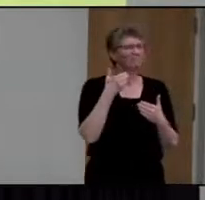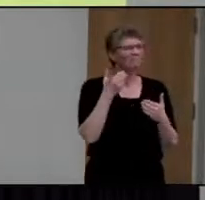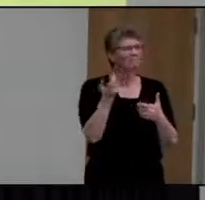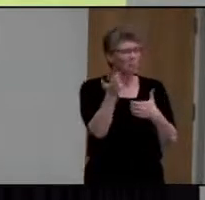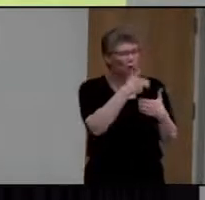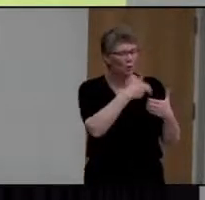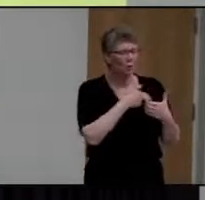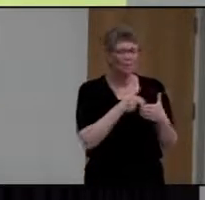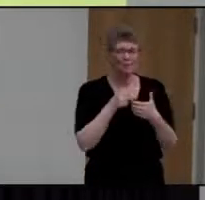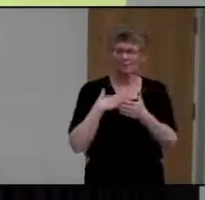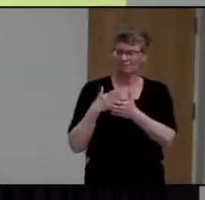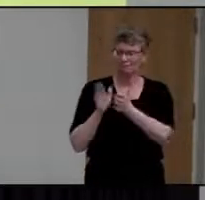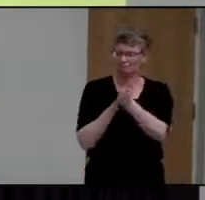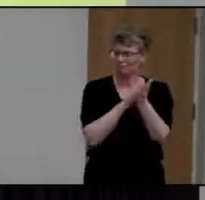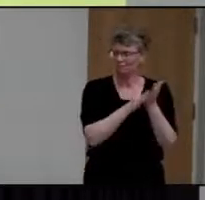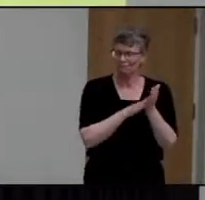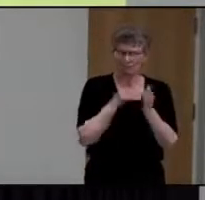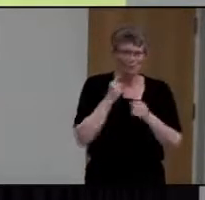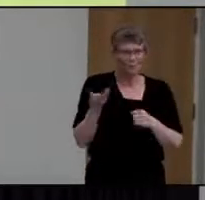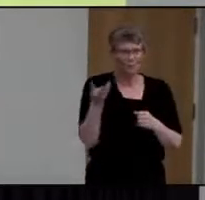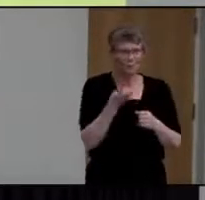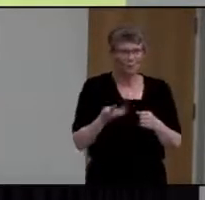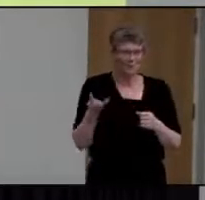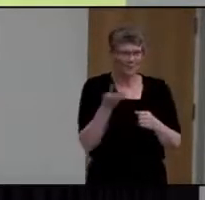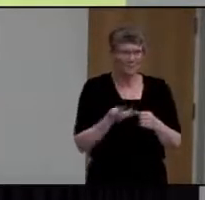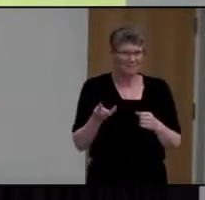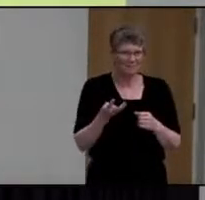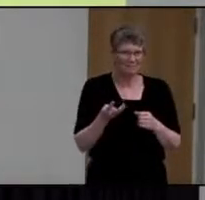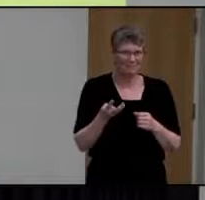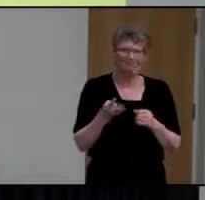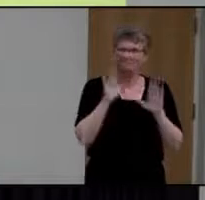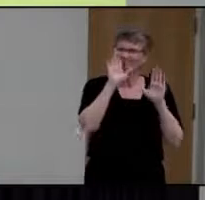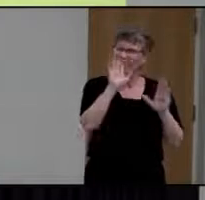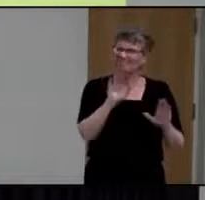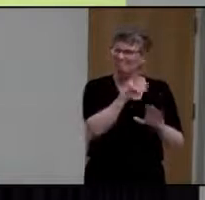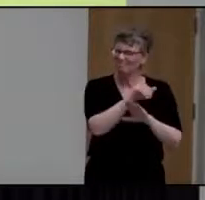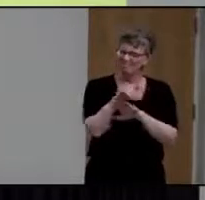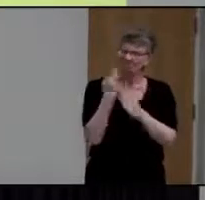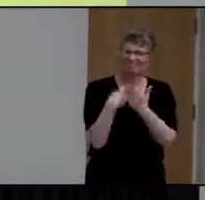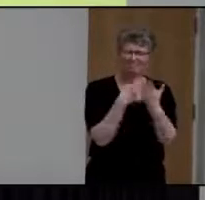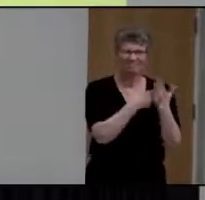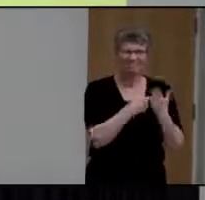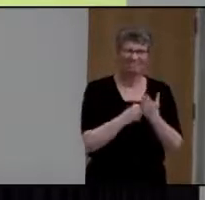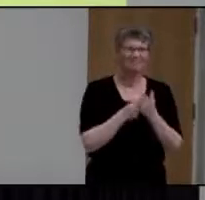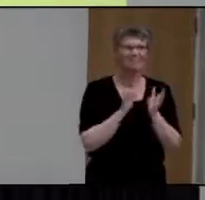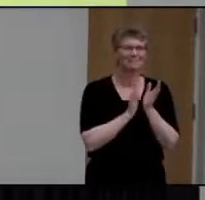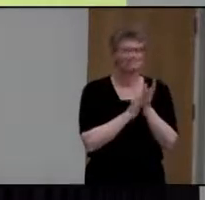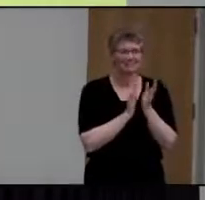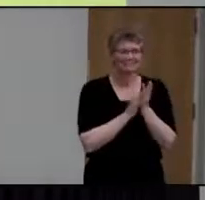and Dr. Nicole Denier. What a fantastic conversation.